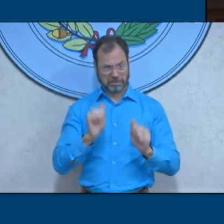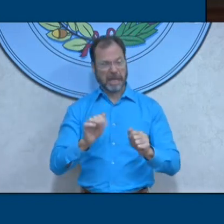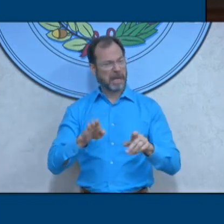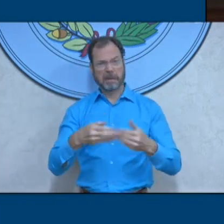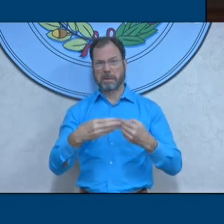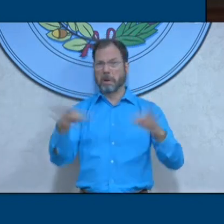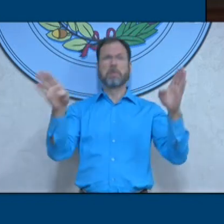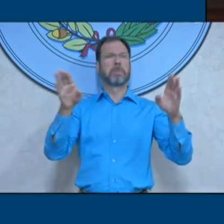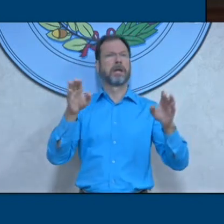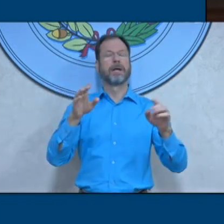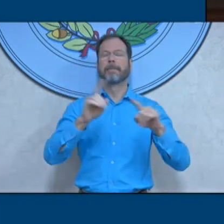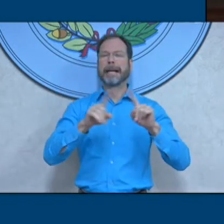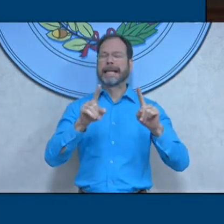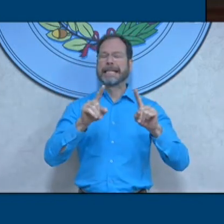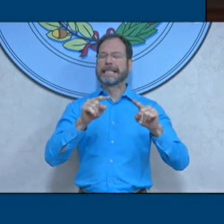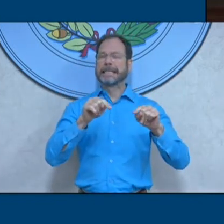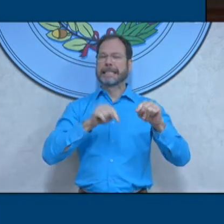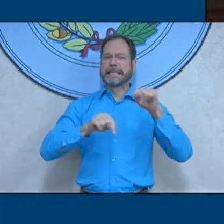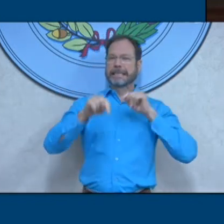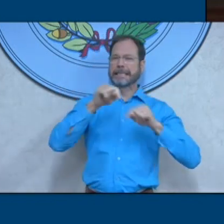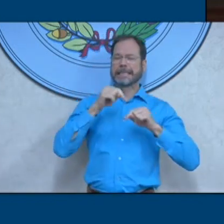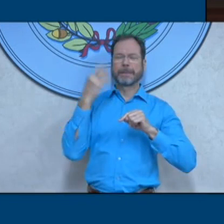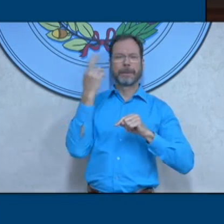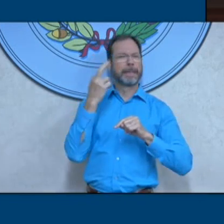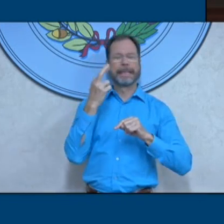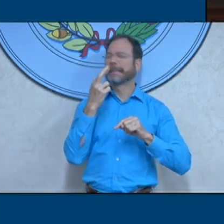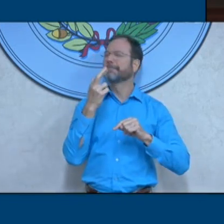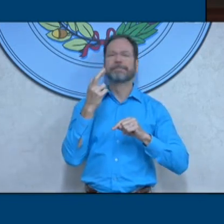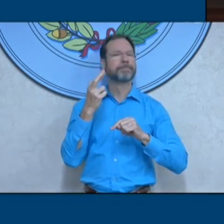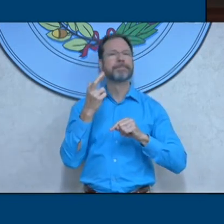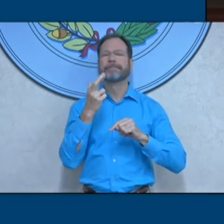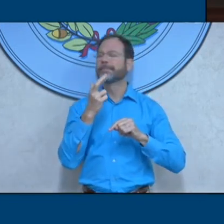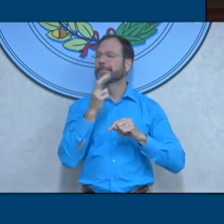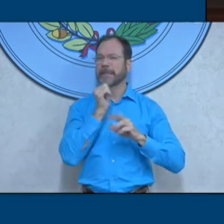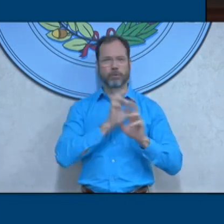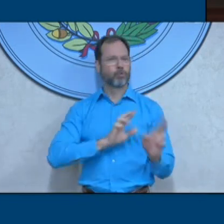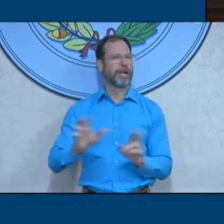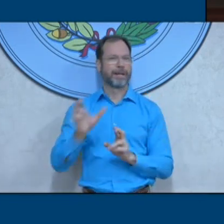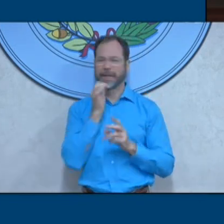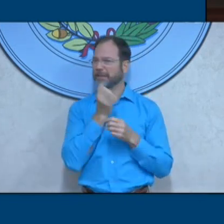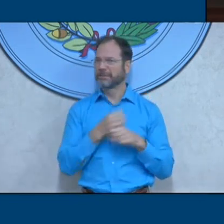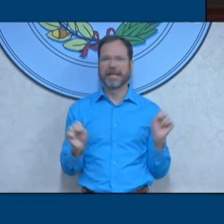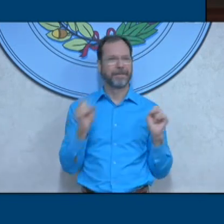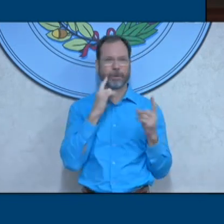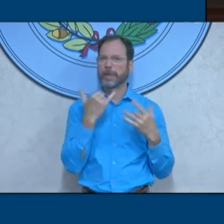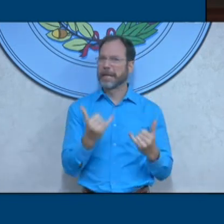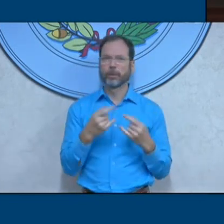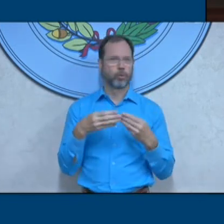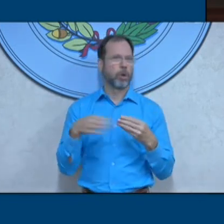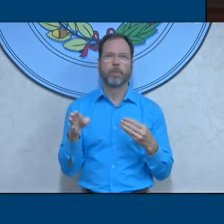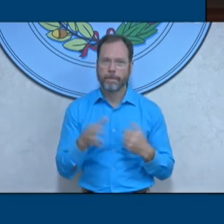for business, they have realized it's simply not safe to do so at this time.